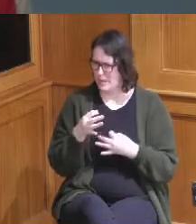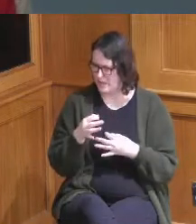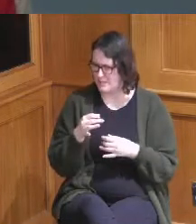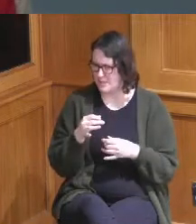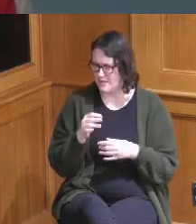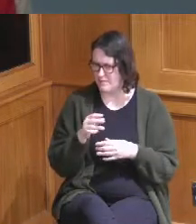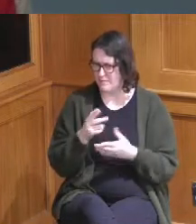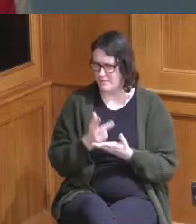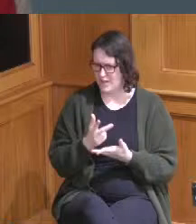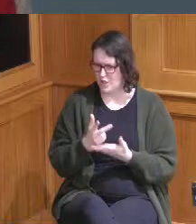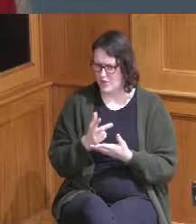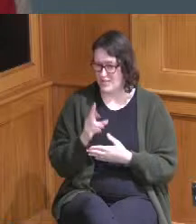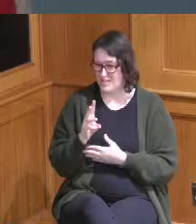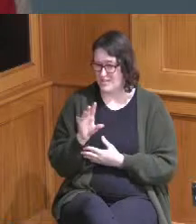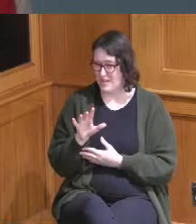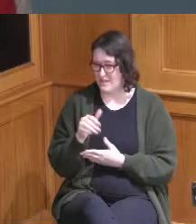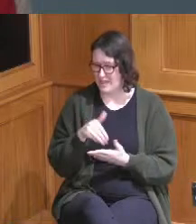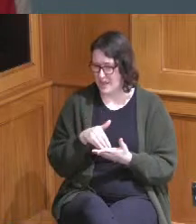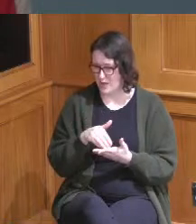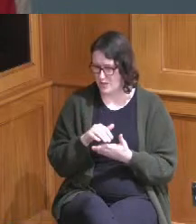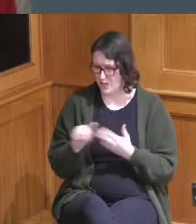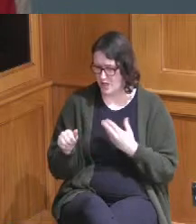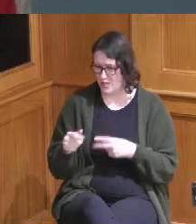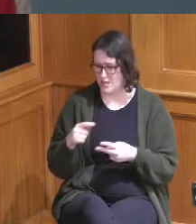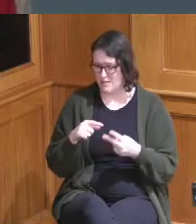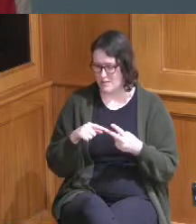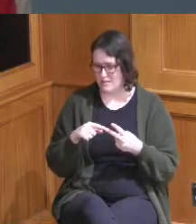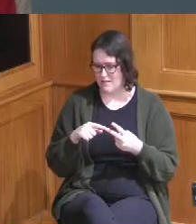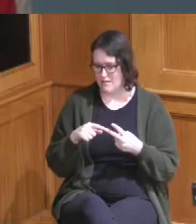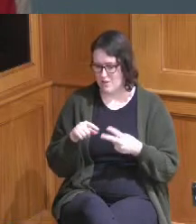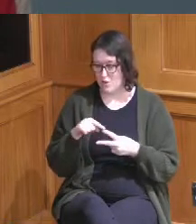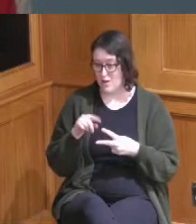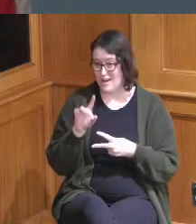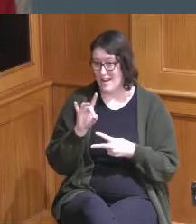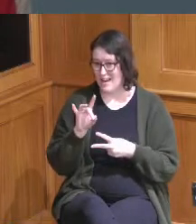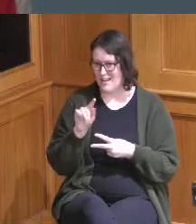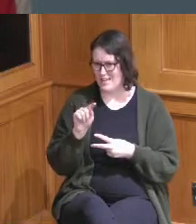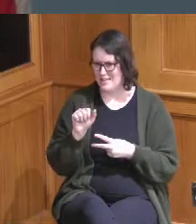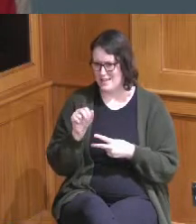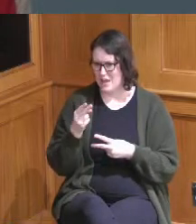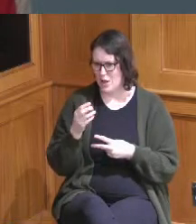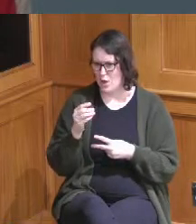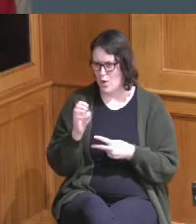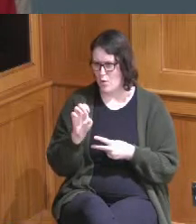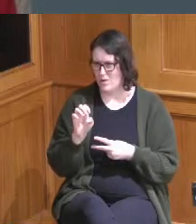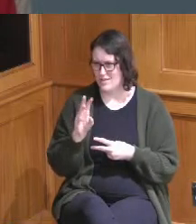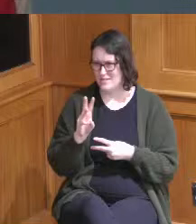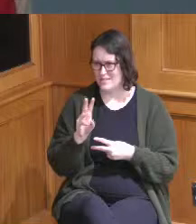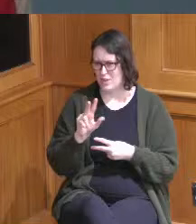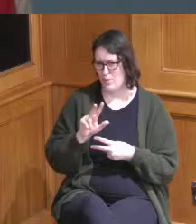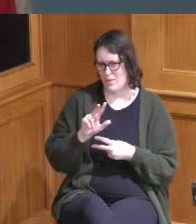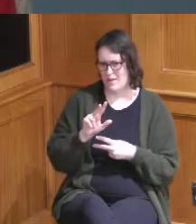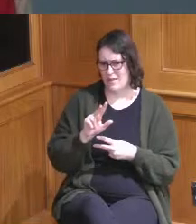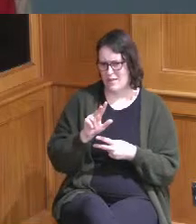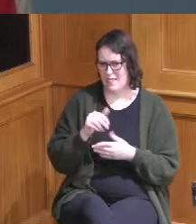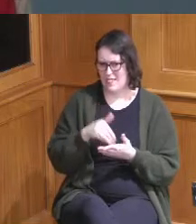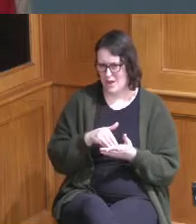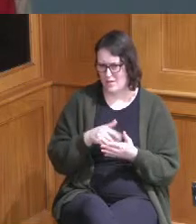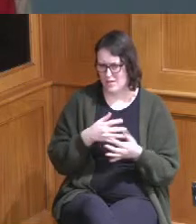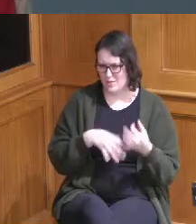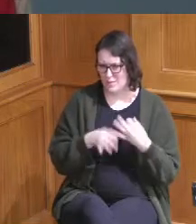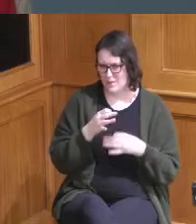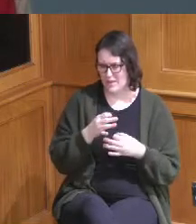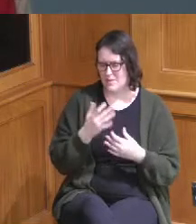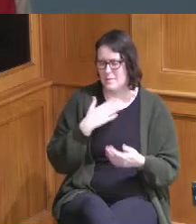for $65,000. And then item 8, a Tahoe for $63,000 as a replacement. So